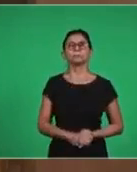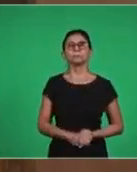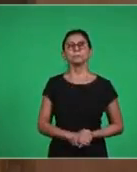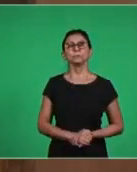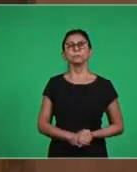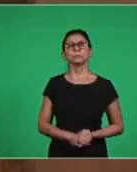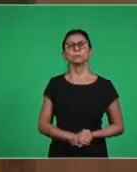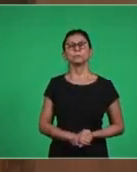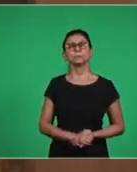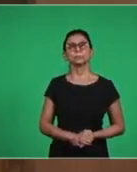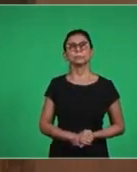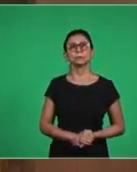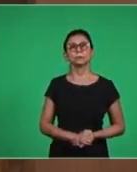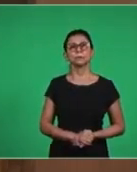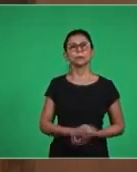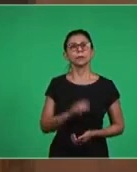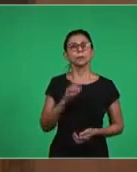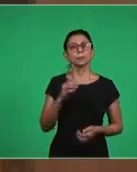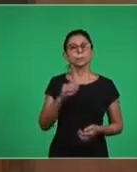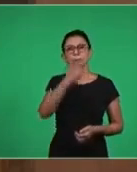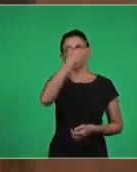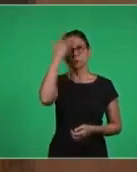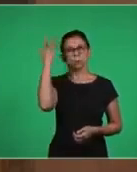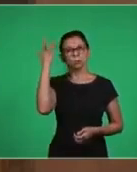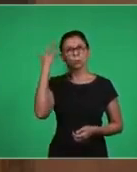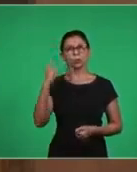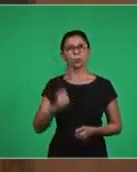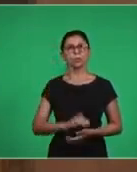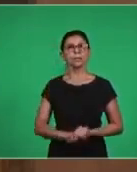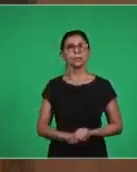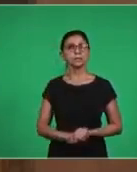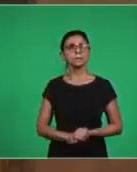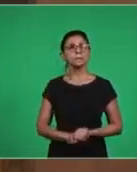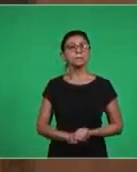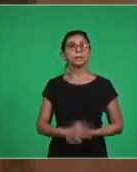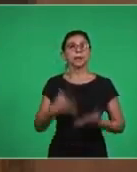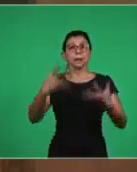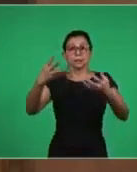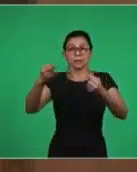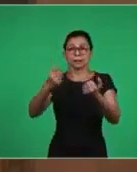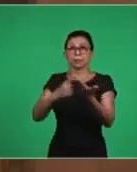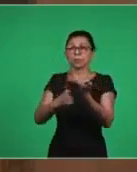Since they are servants that one day came to the pulpit to say that